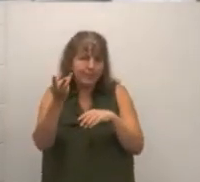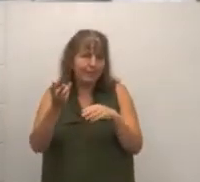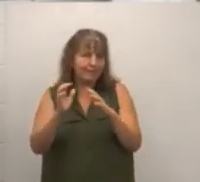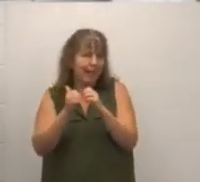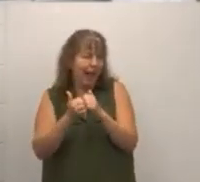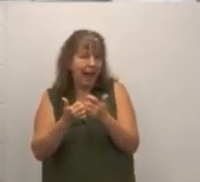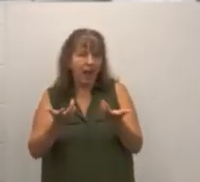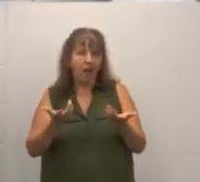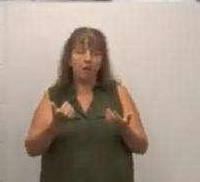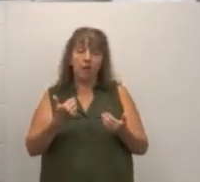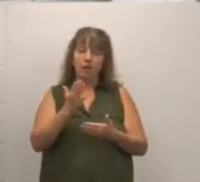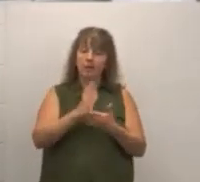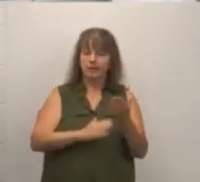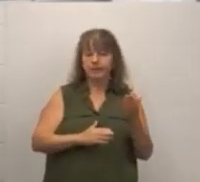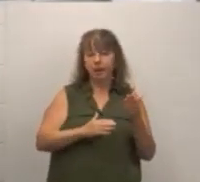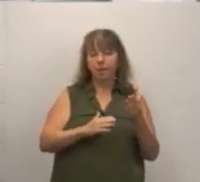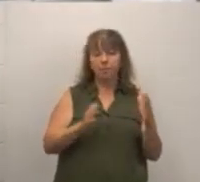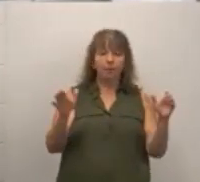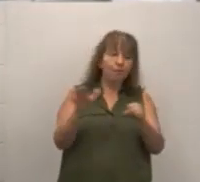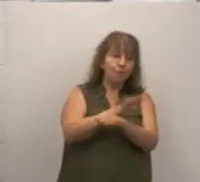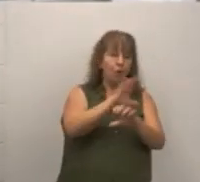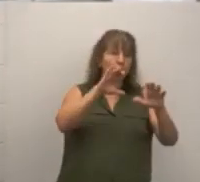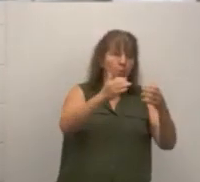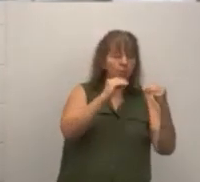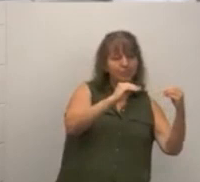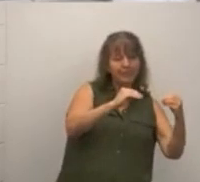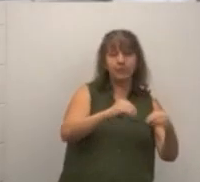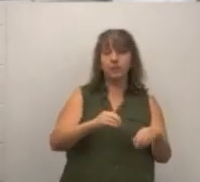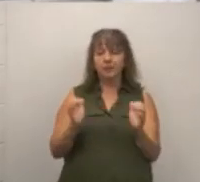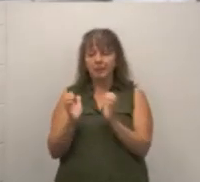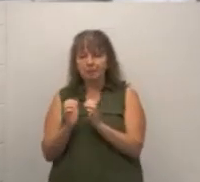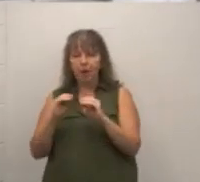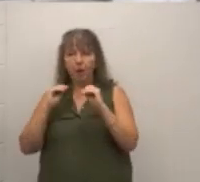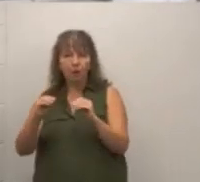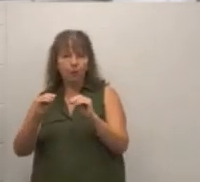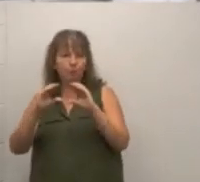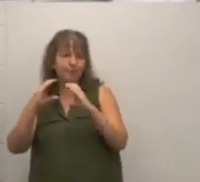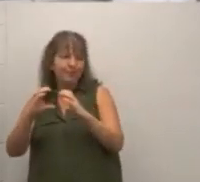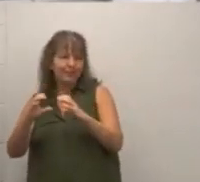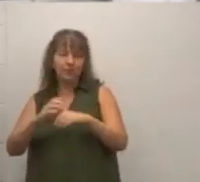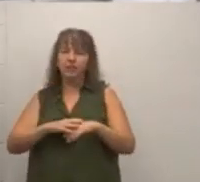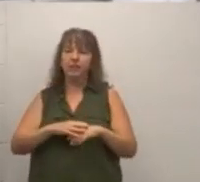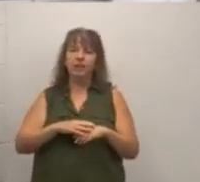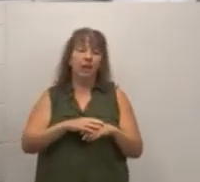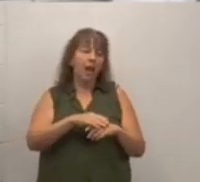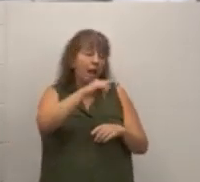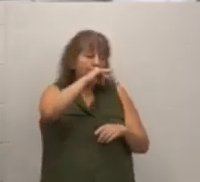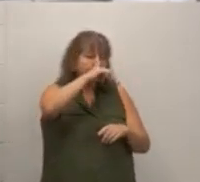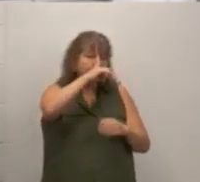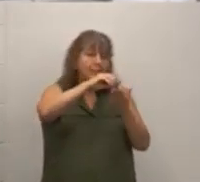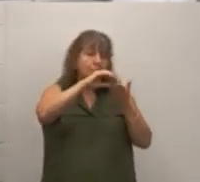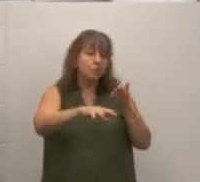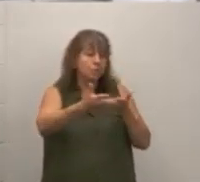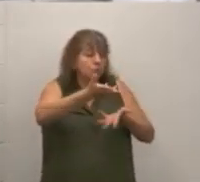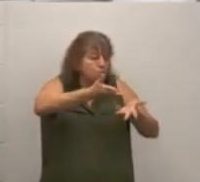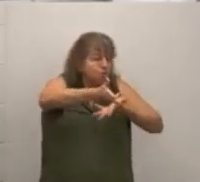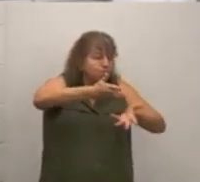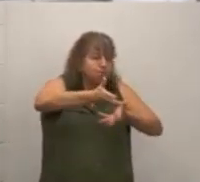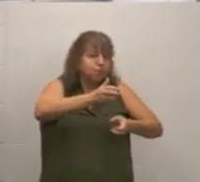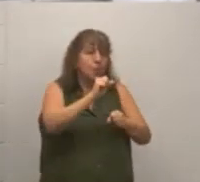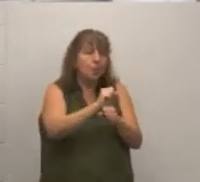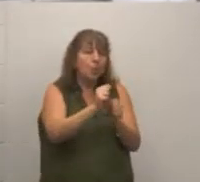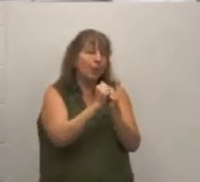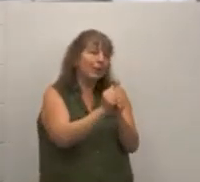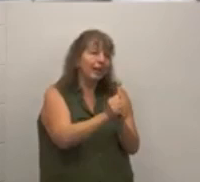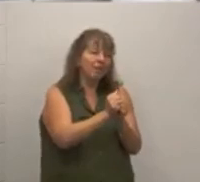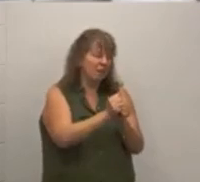some whole group instruction, some small group instruction, putting kids, having kids collaborate with each other that they don't get to see and work with